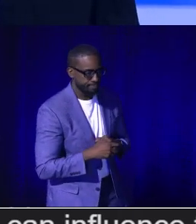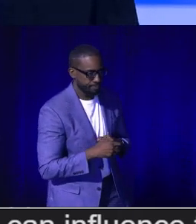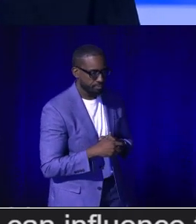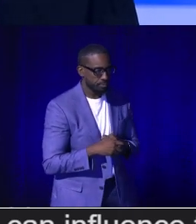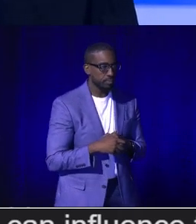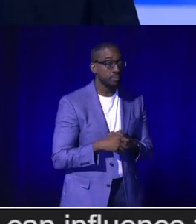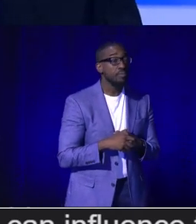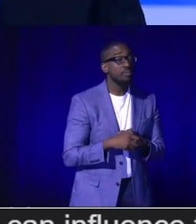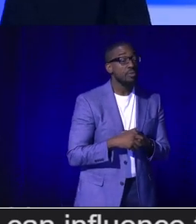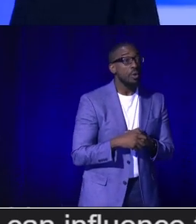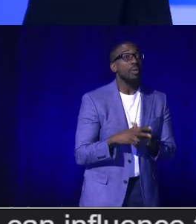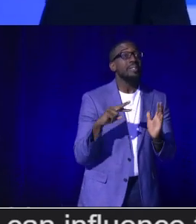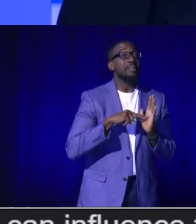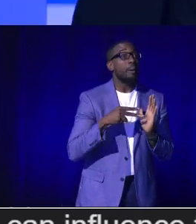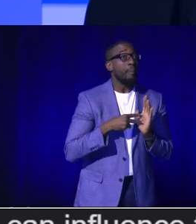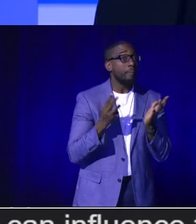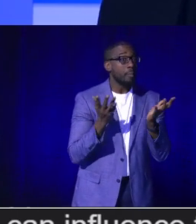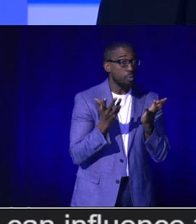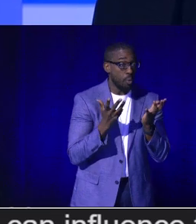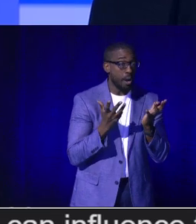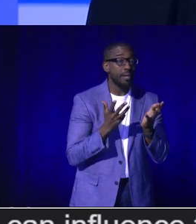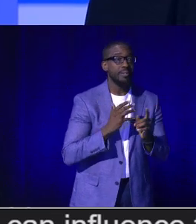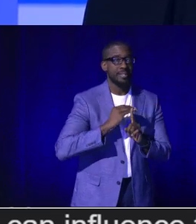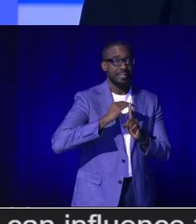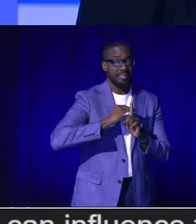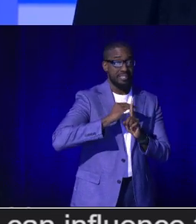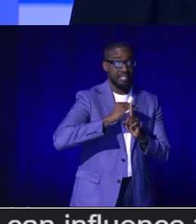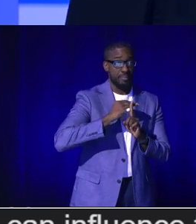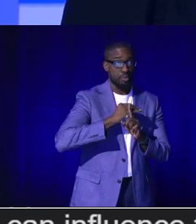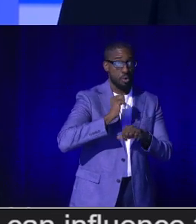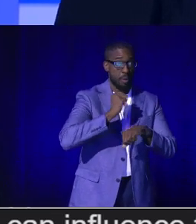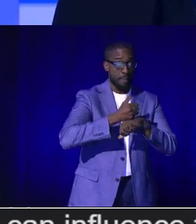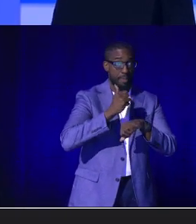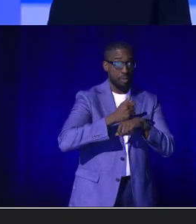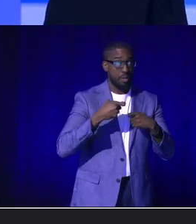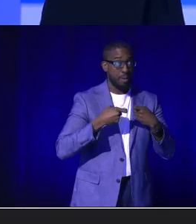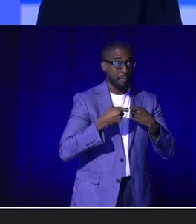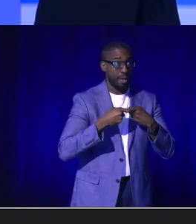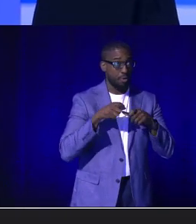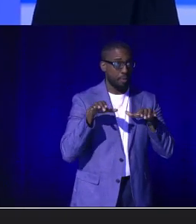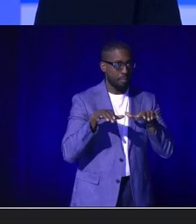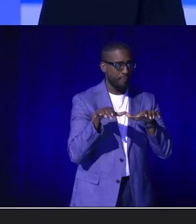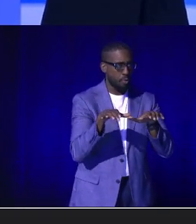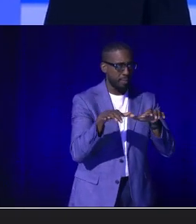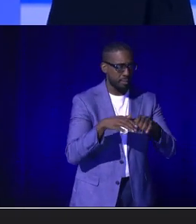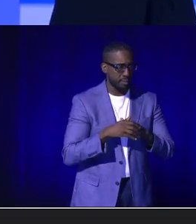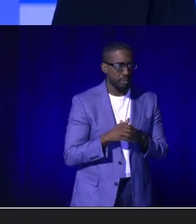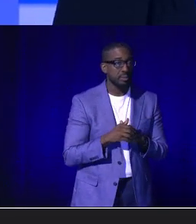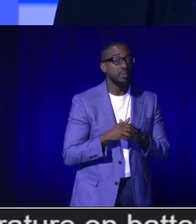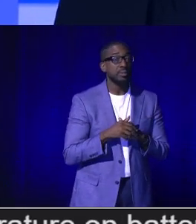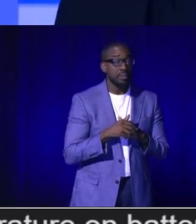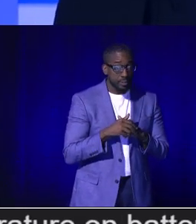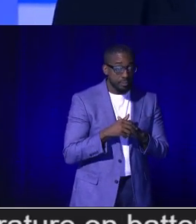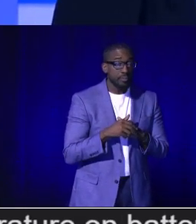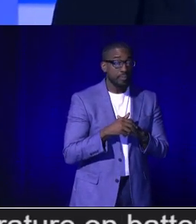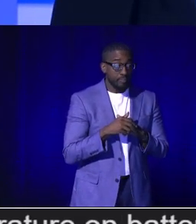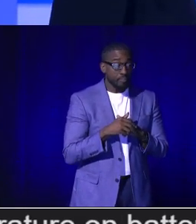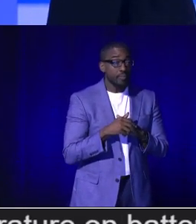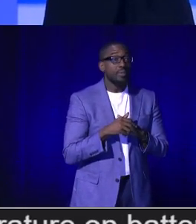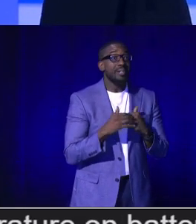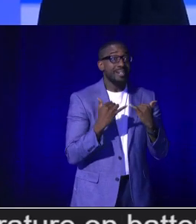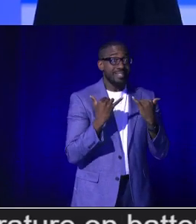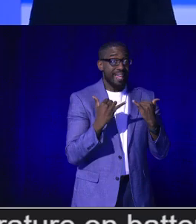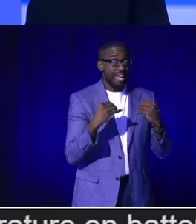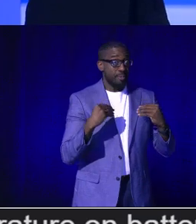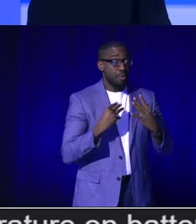us the importance of temporal variation in temperature on battery performance. And so because of this inspiration, we transitioned to do